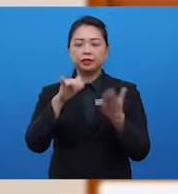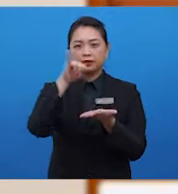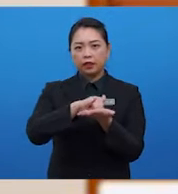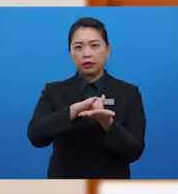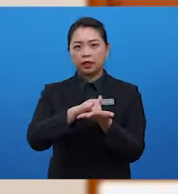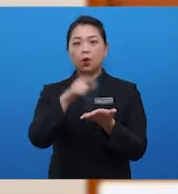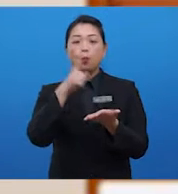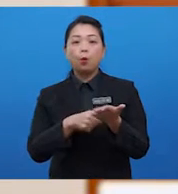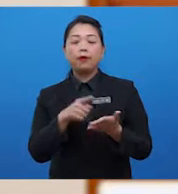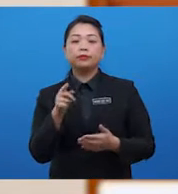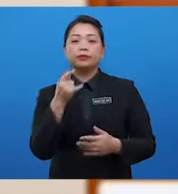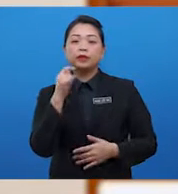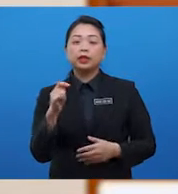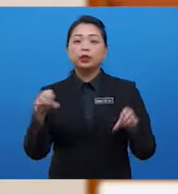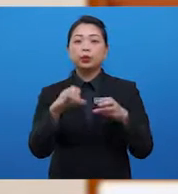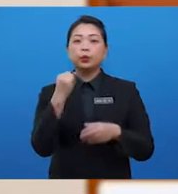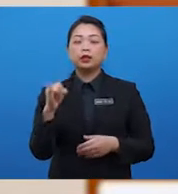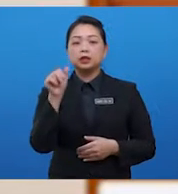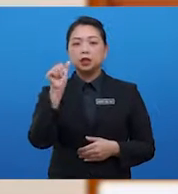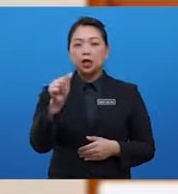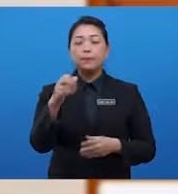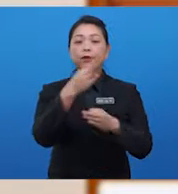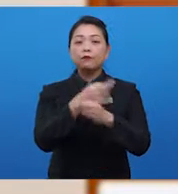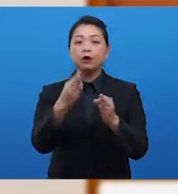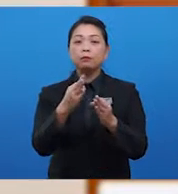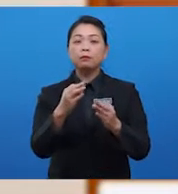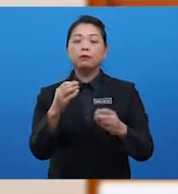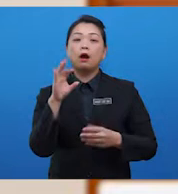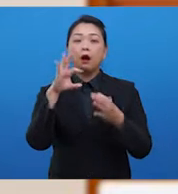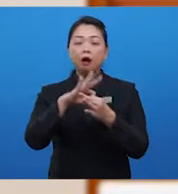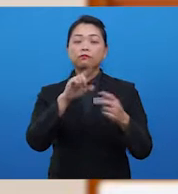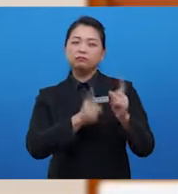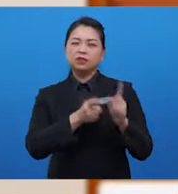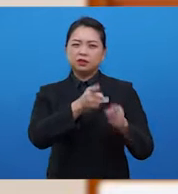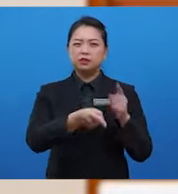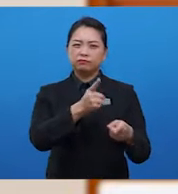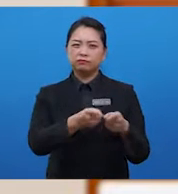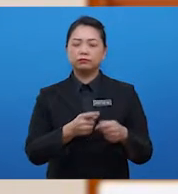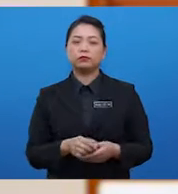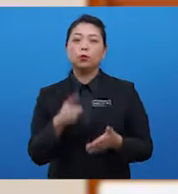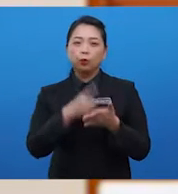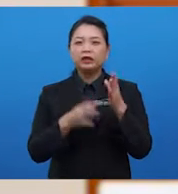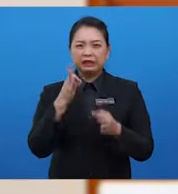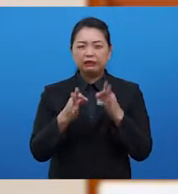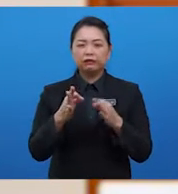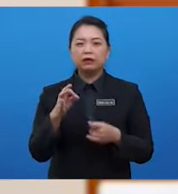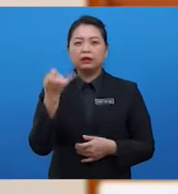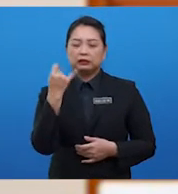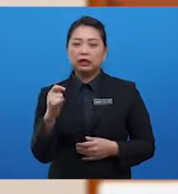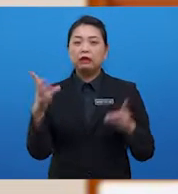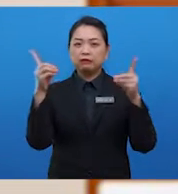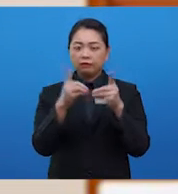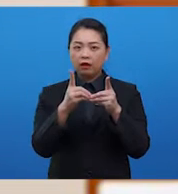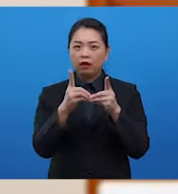what they are doing is only a form of teasing. What if they found out and their comments